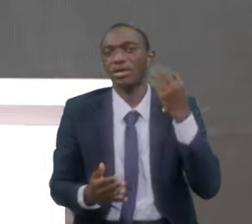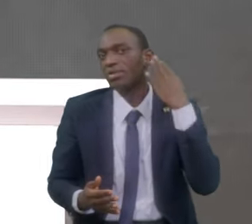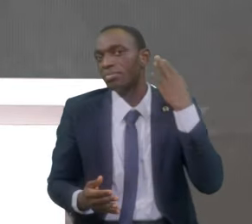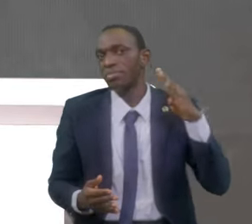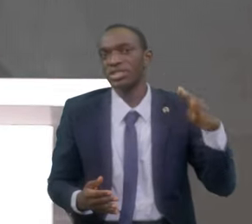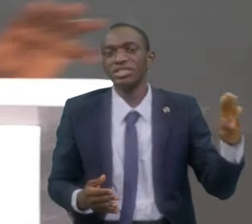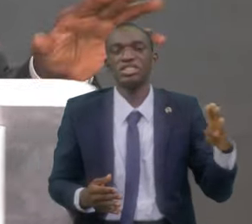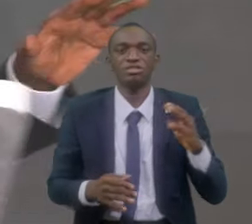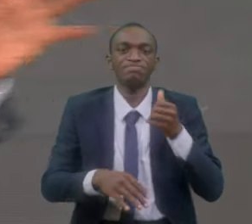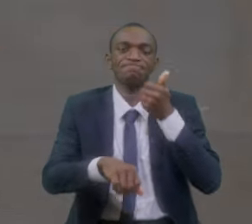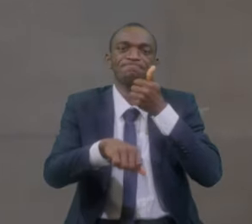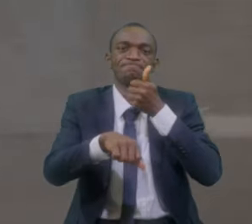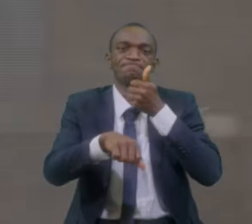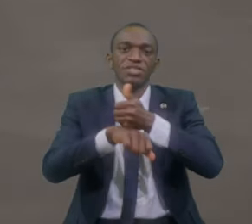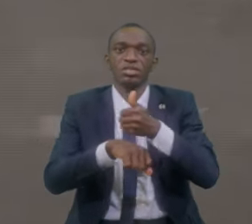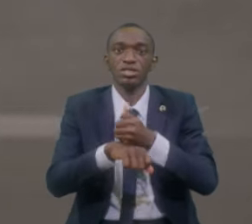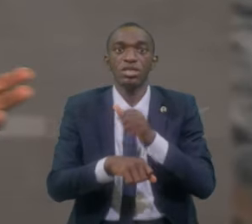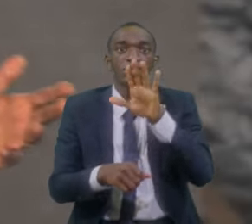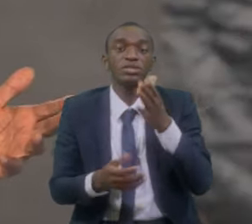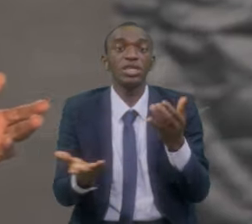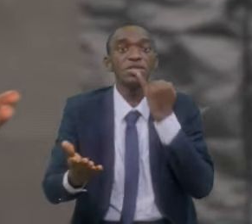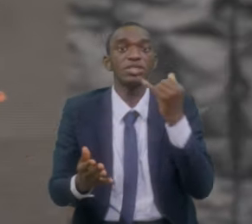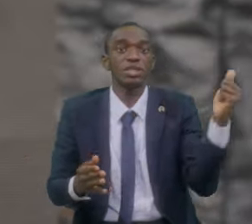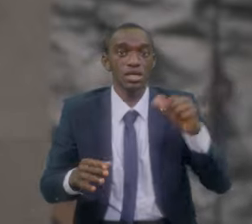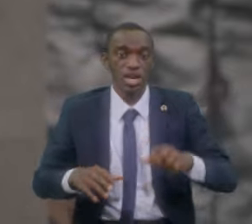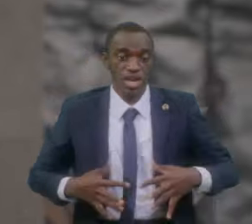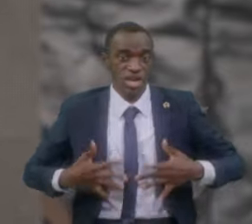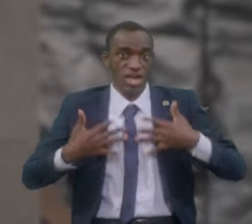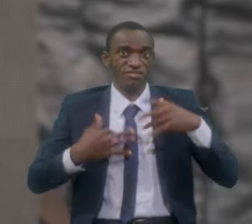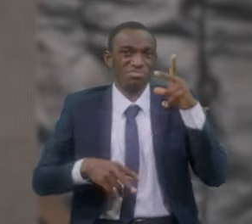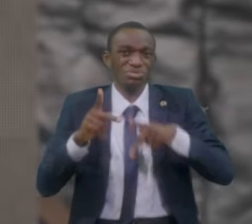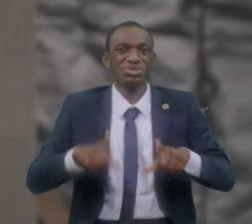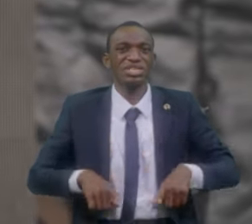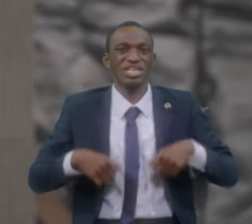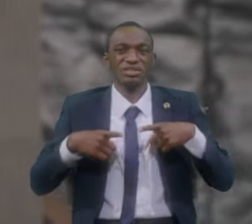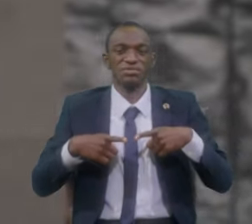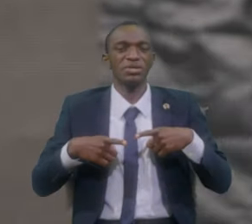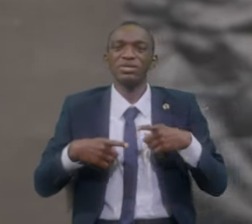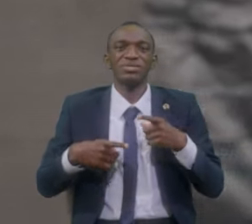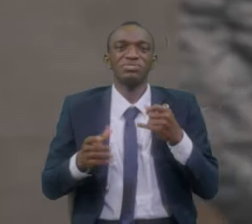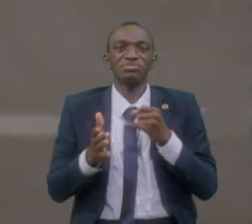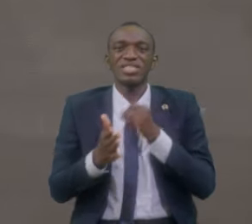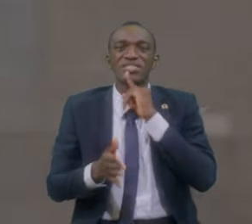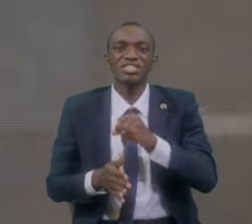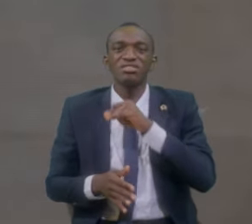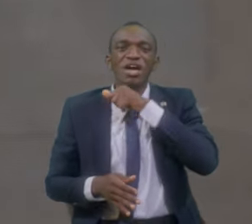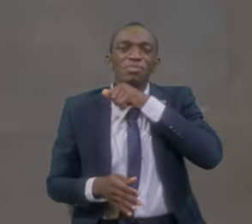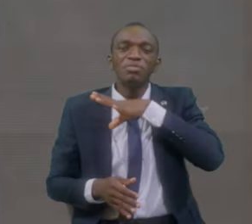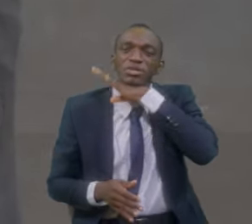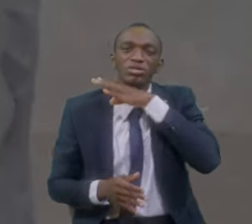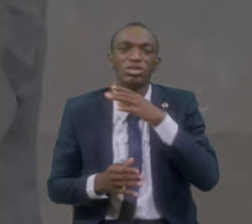sacrilege. There's a kind of life that people live, the sacrilege, and it's a